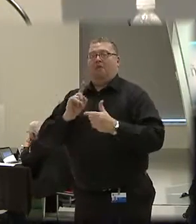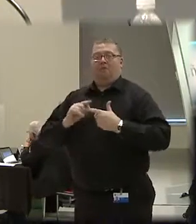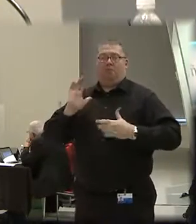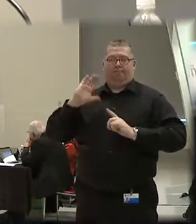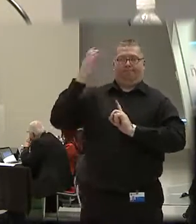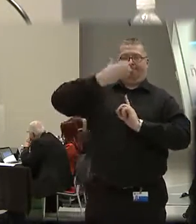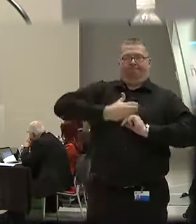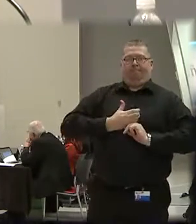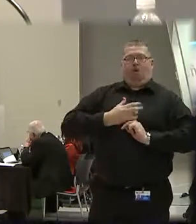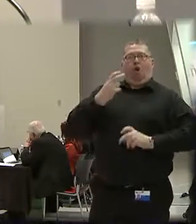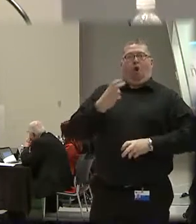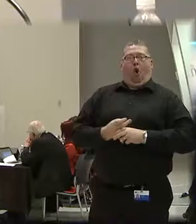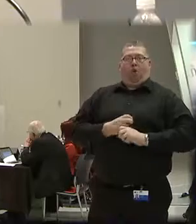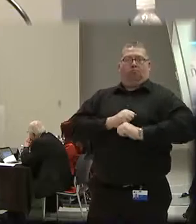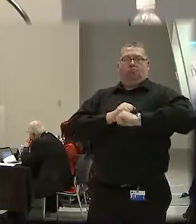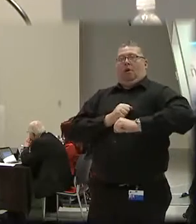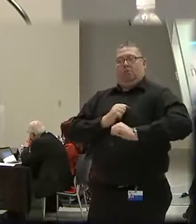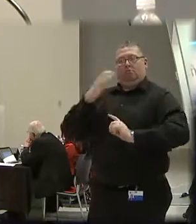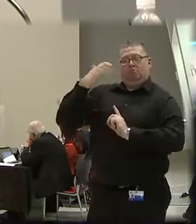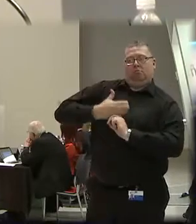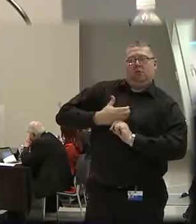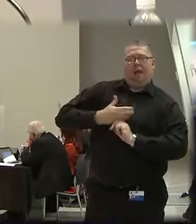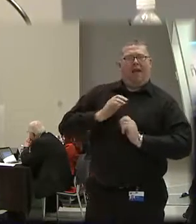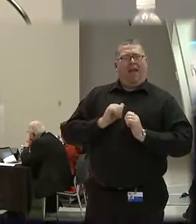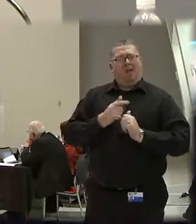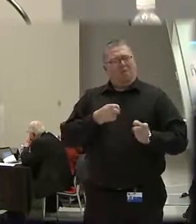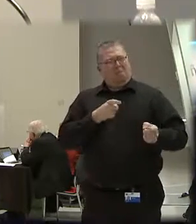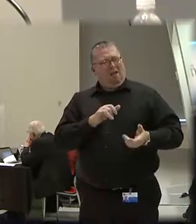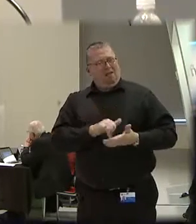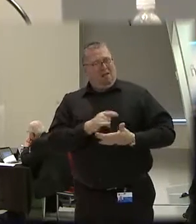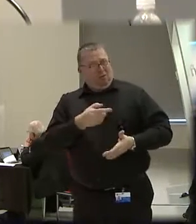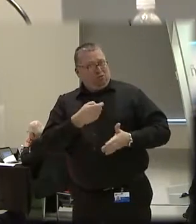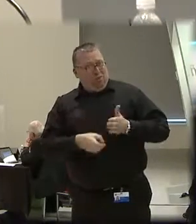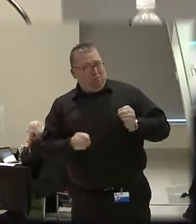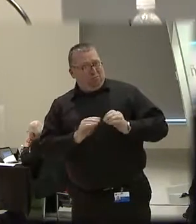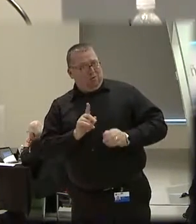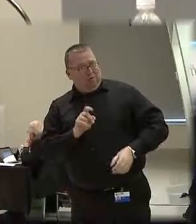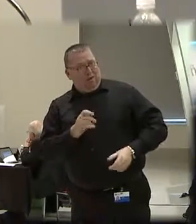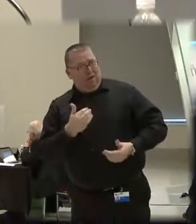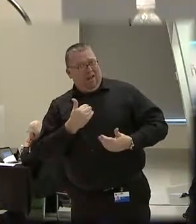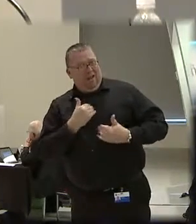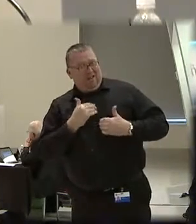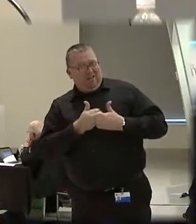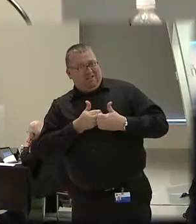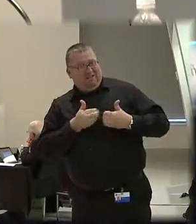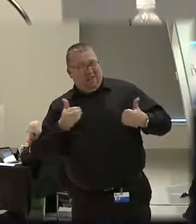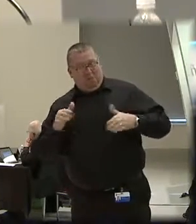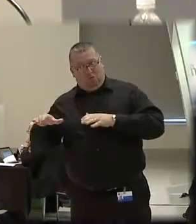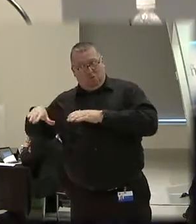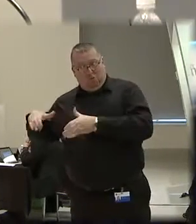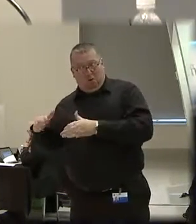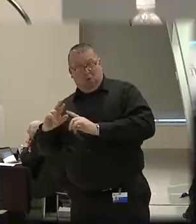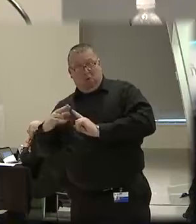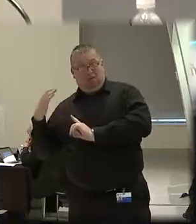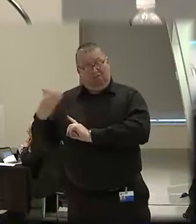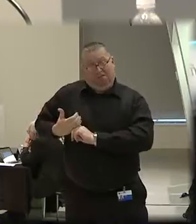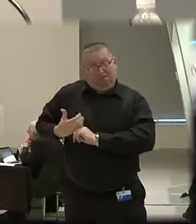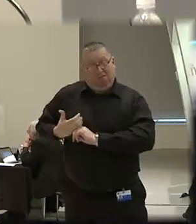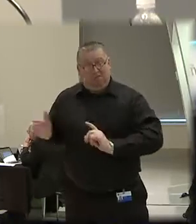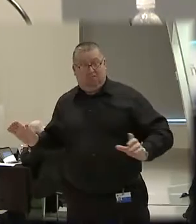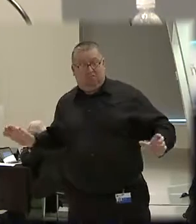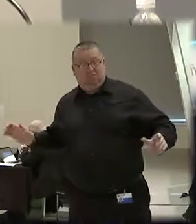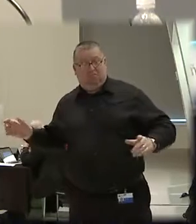gear. How are you managing that, or does this cost more to you? Do you keep a whole separate force? Or at that